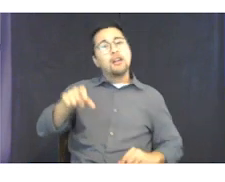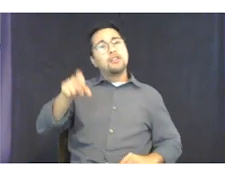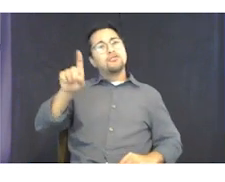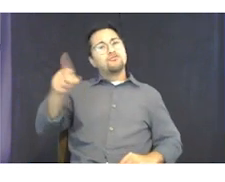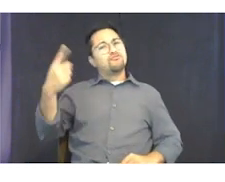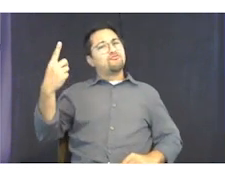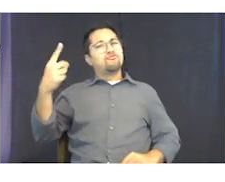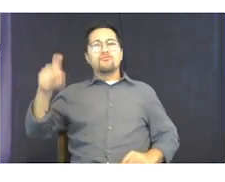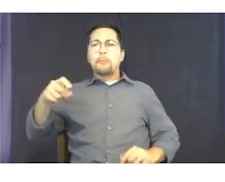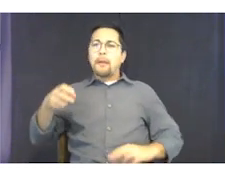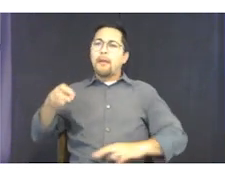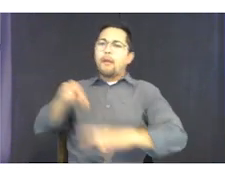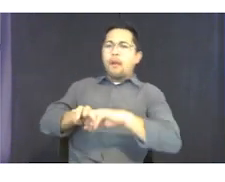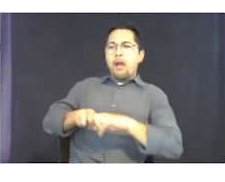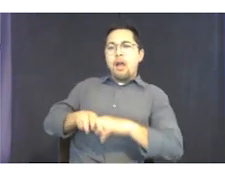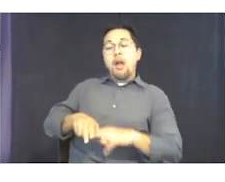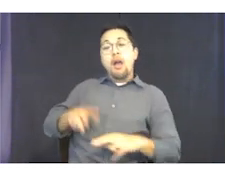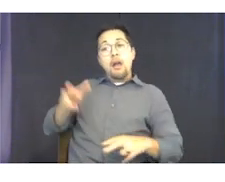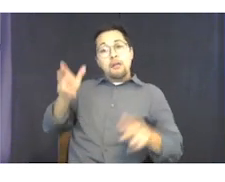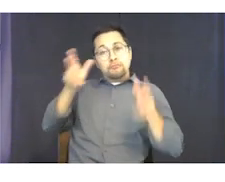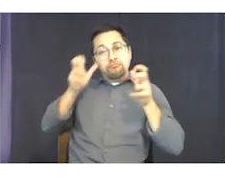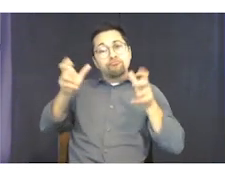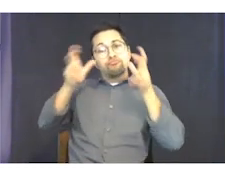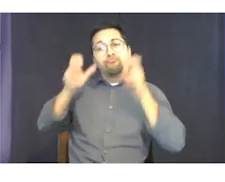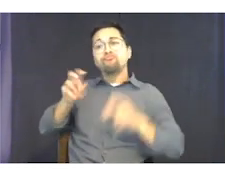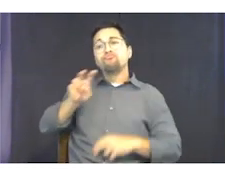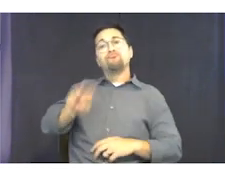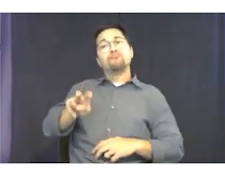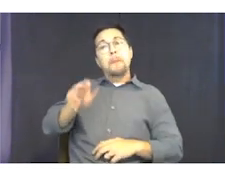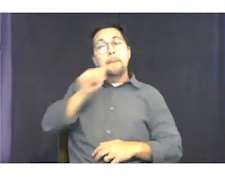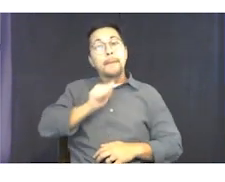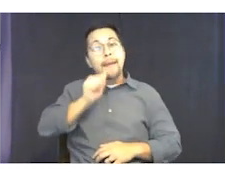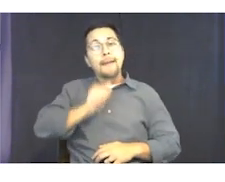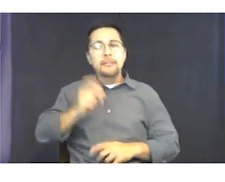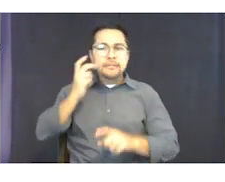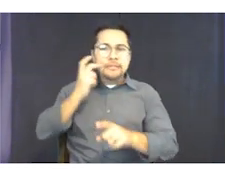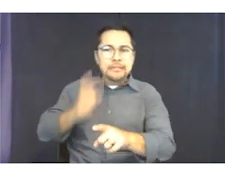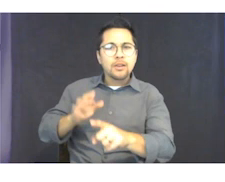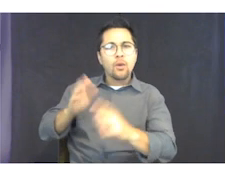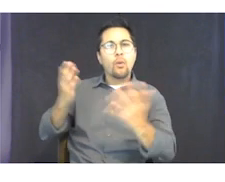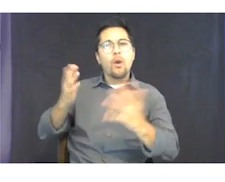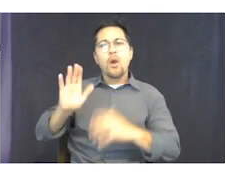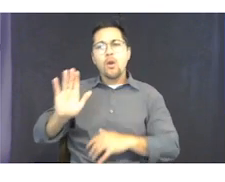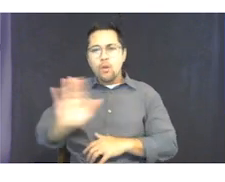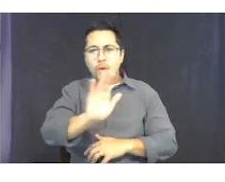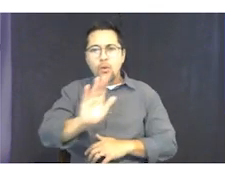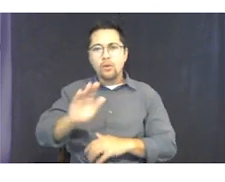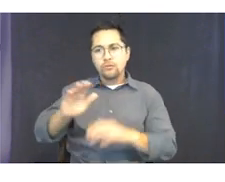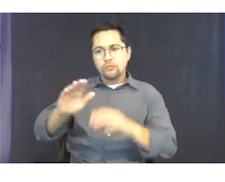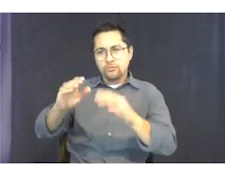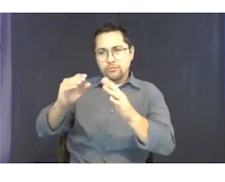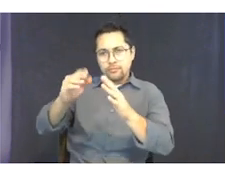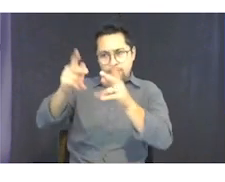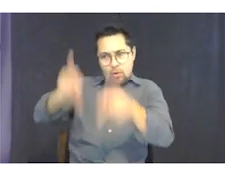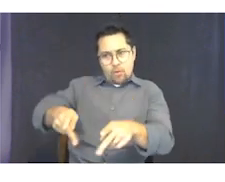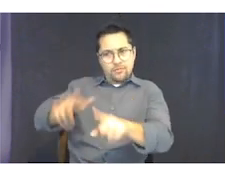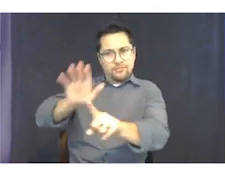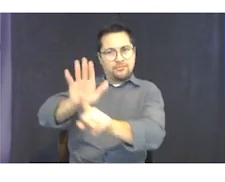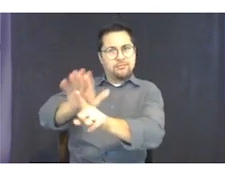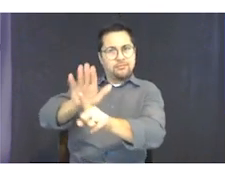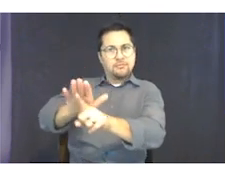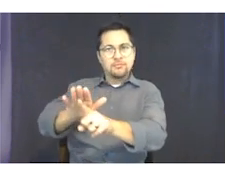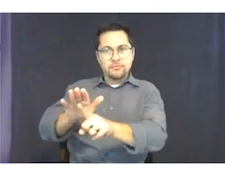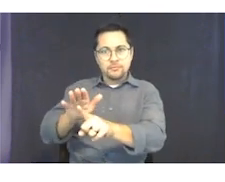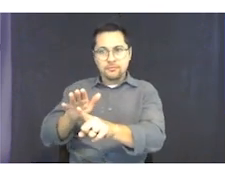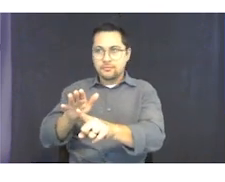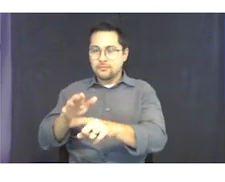and take it in and see exactly what your son or daughter, and your particular person that